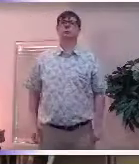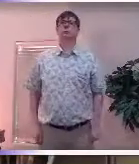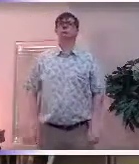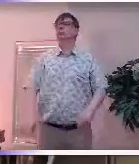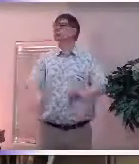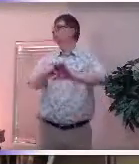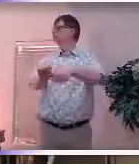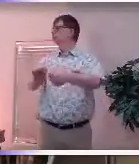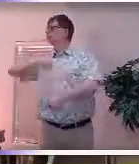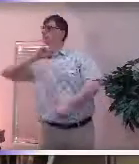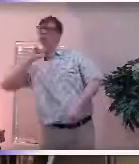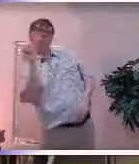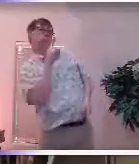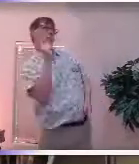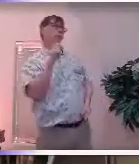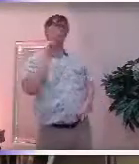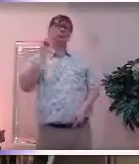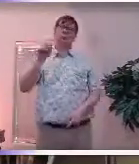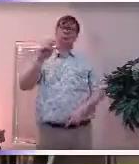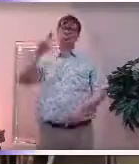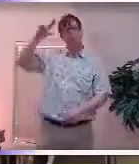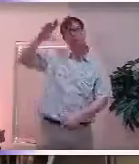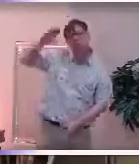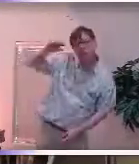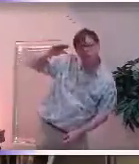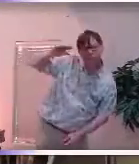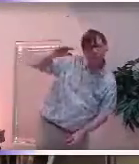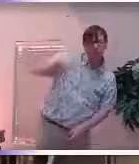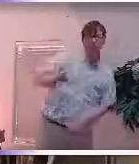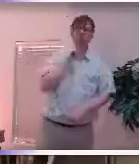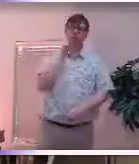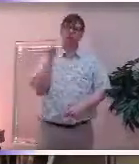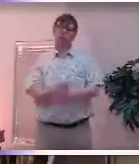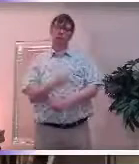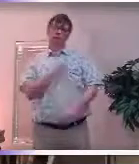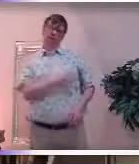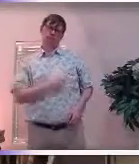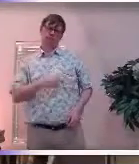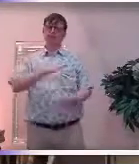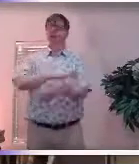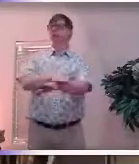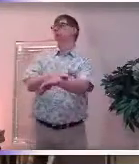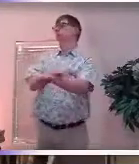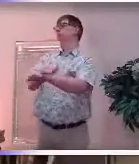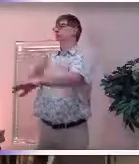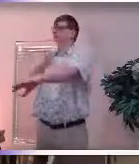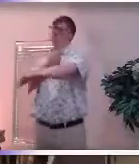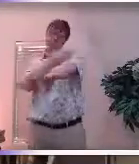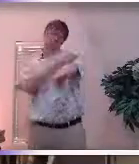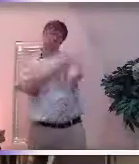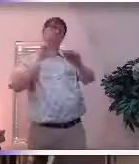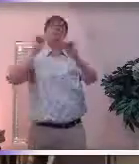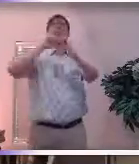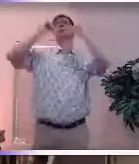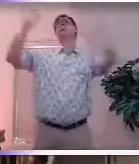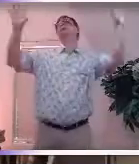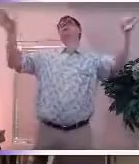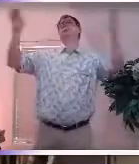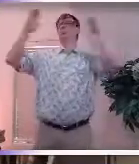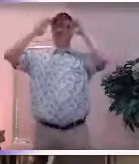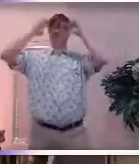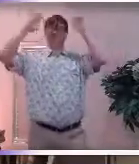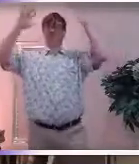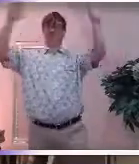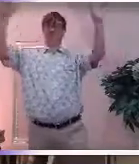So this is only one example, small example, of a self-healing system that shows intelligence,